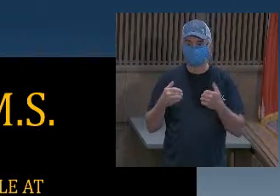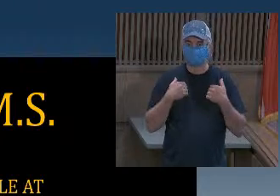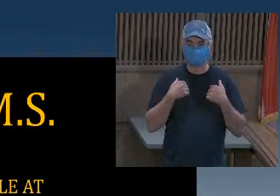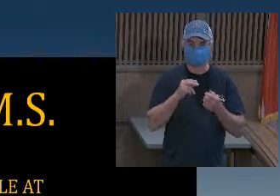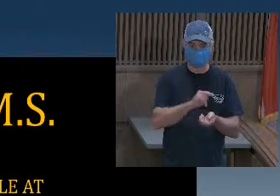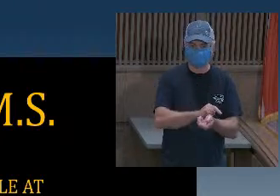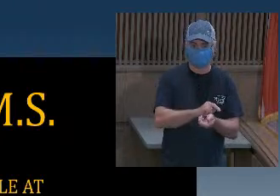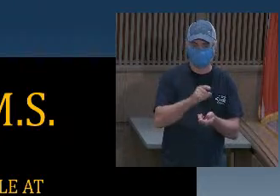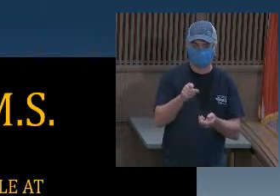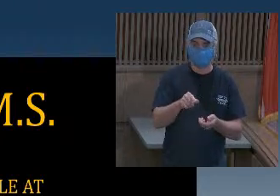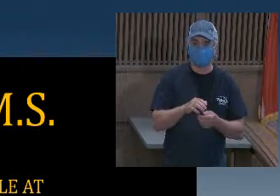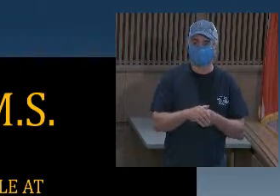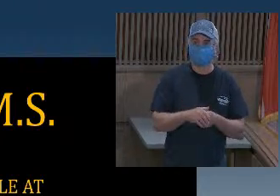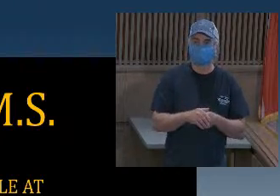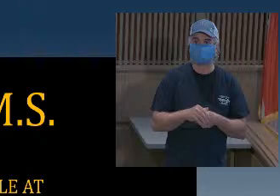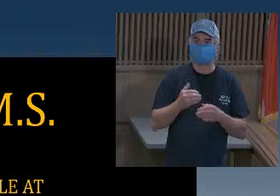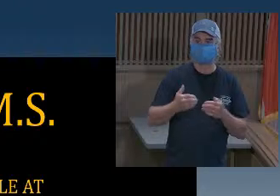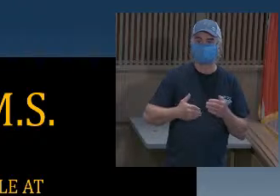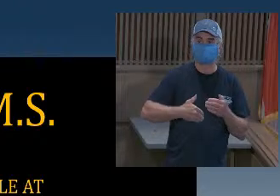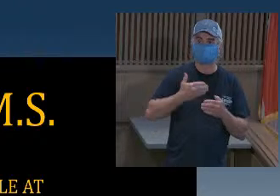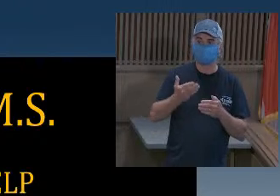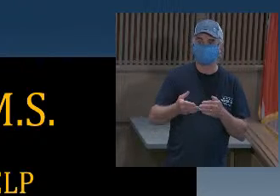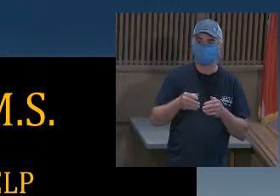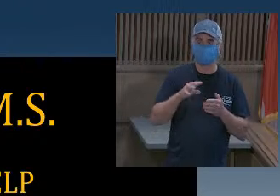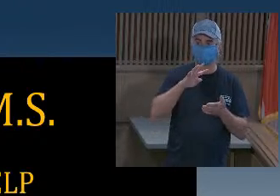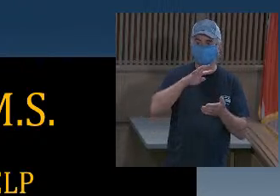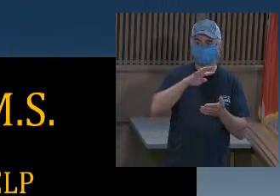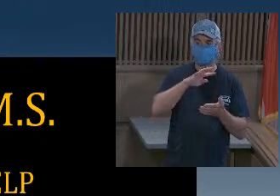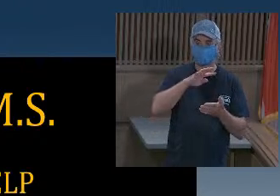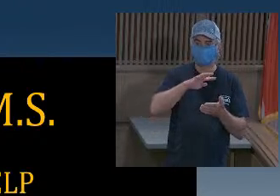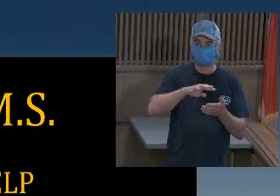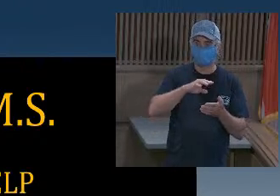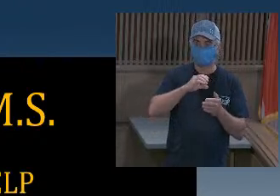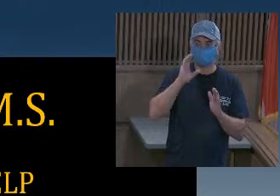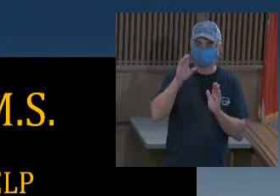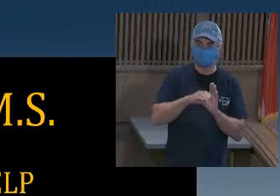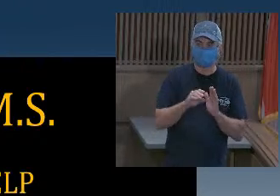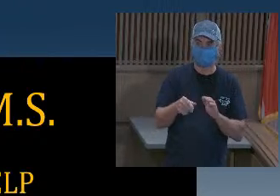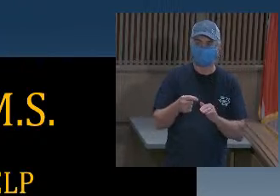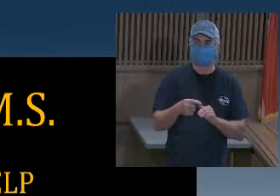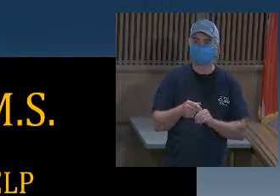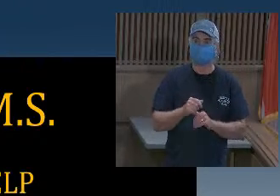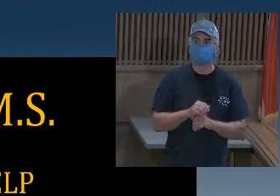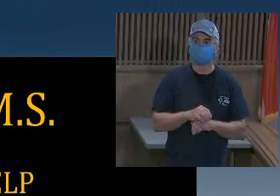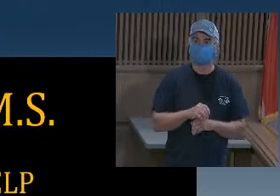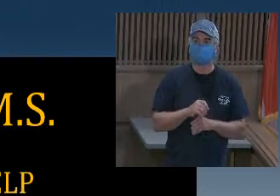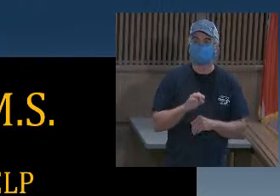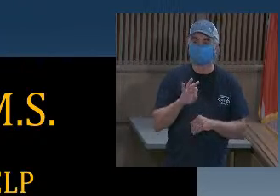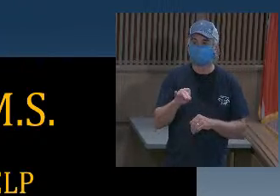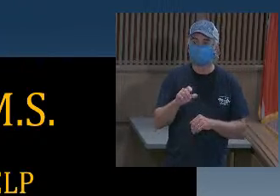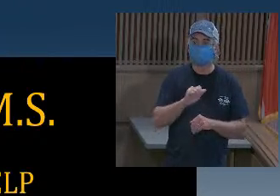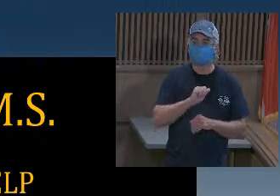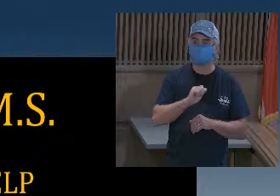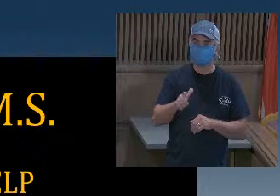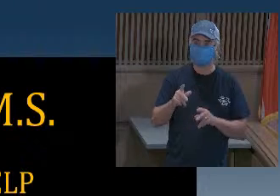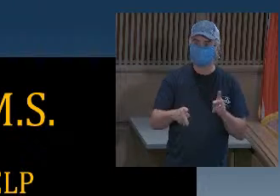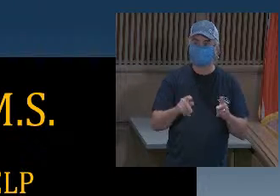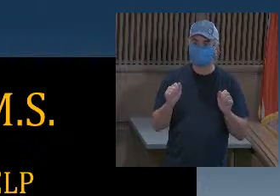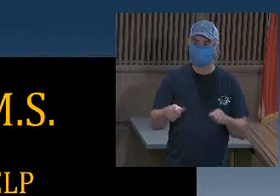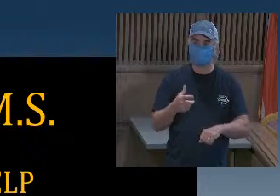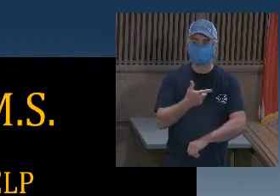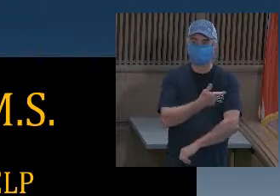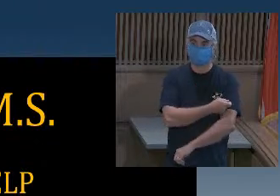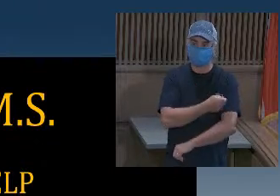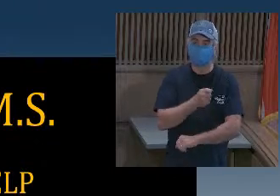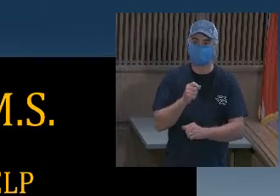okay? The next slide shows that if we can get everybody vaccinated, the virus will slow down. It's been proven fact. They talked about